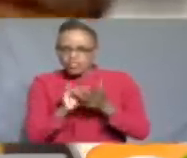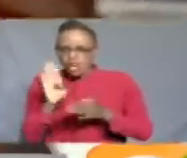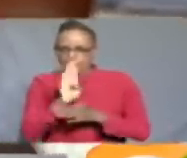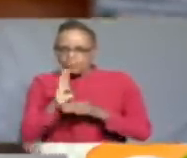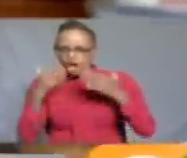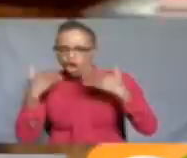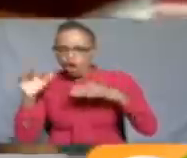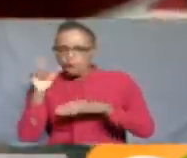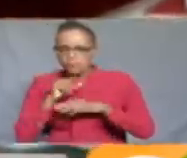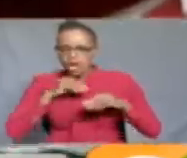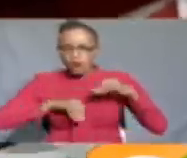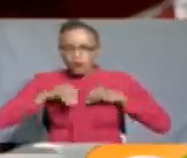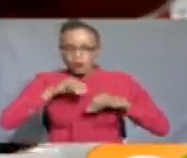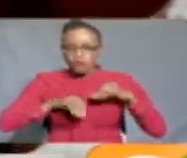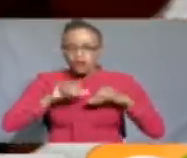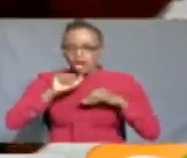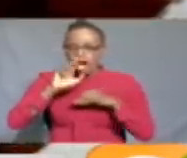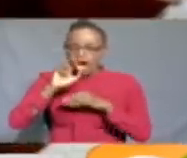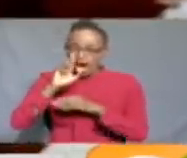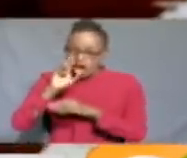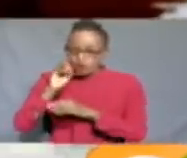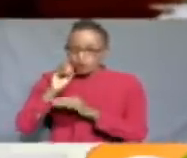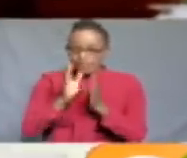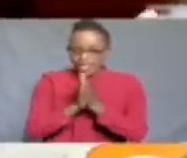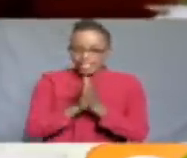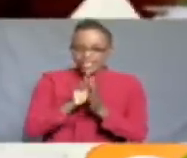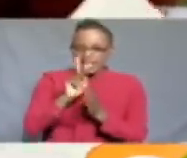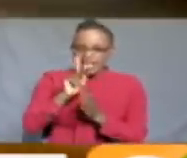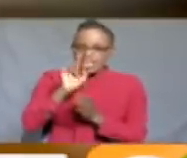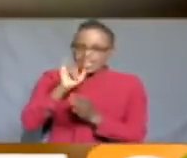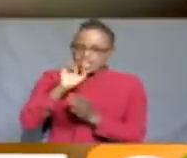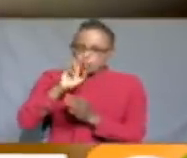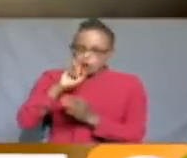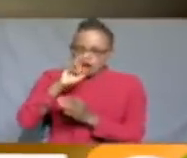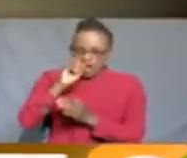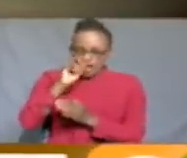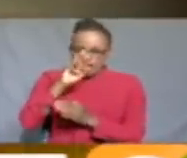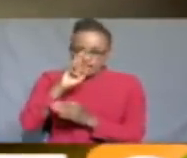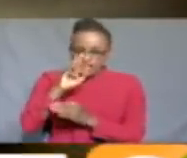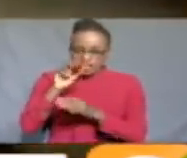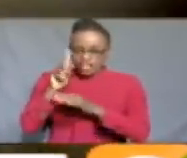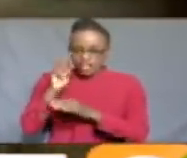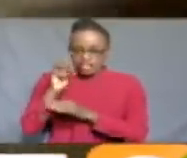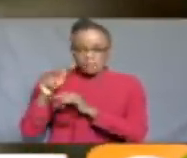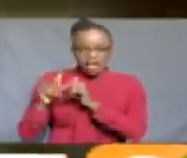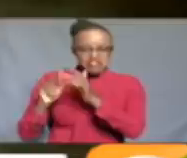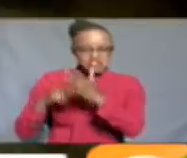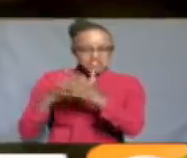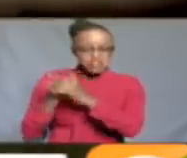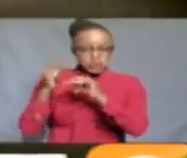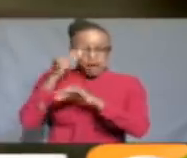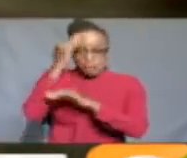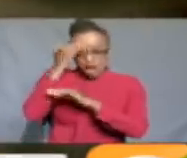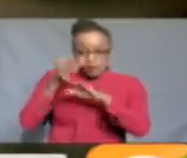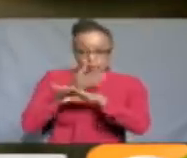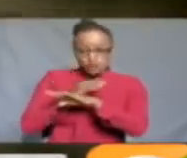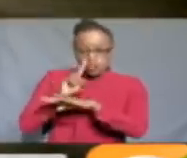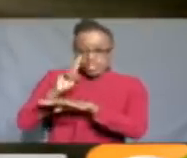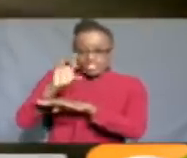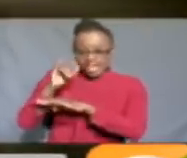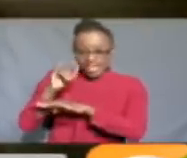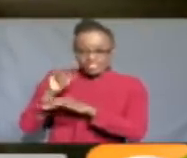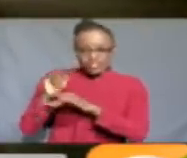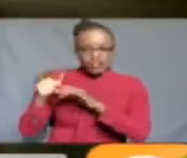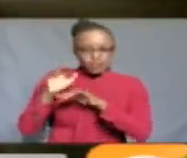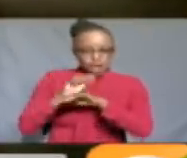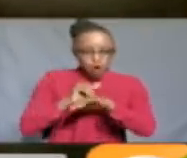shilling scandal in the Arror and Kimwarer dam projects. Rotich, who failed to appear Monday before the detectives, has been summoned